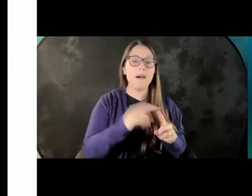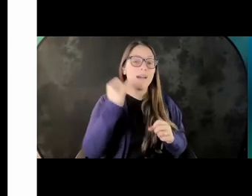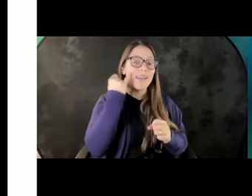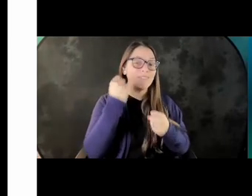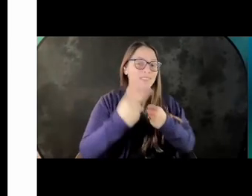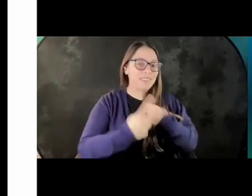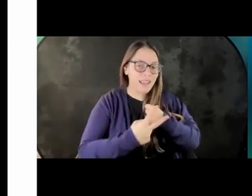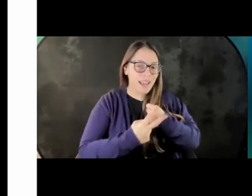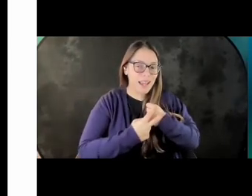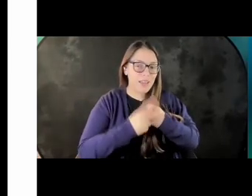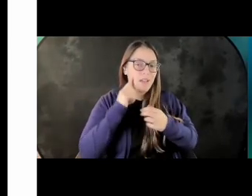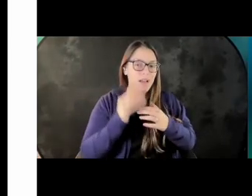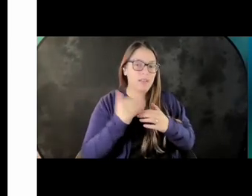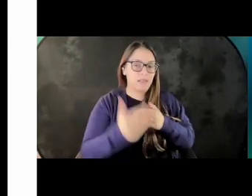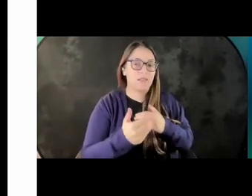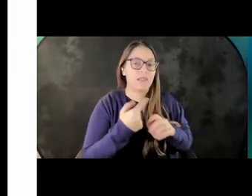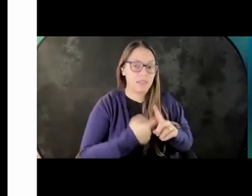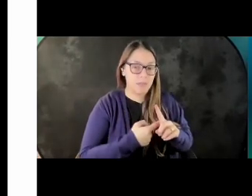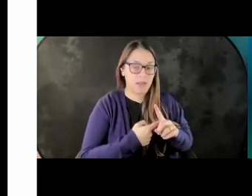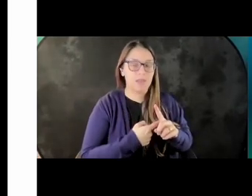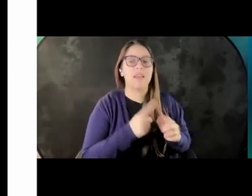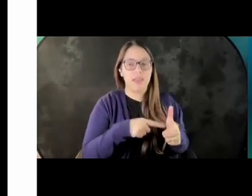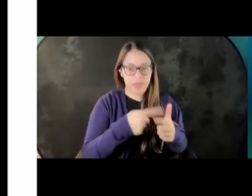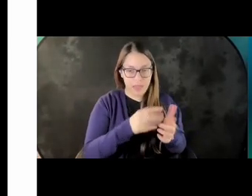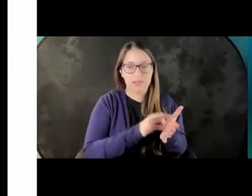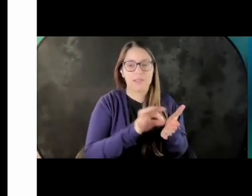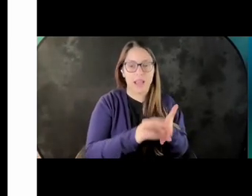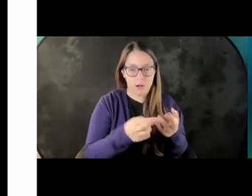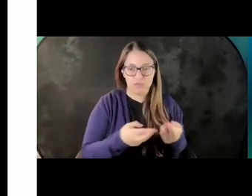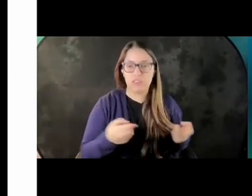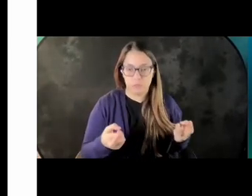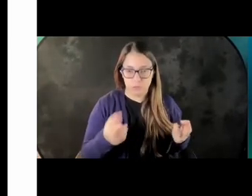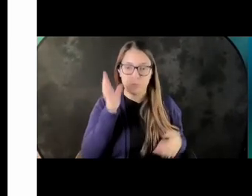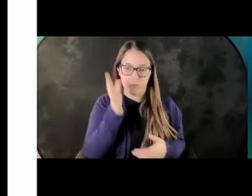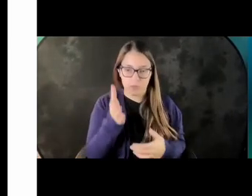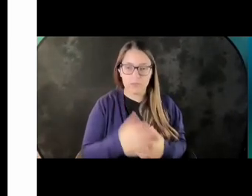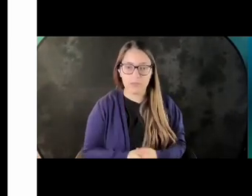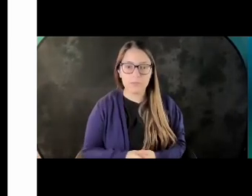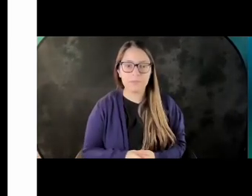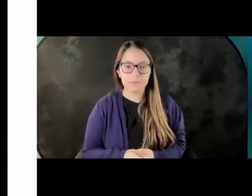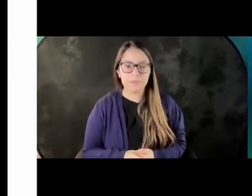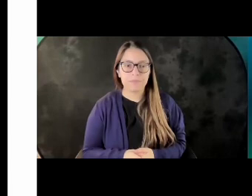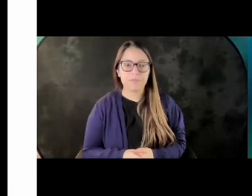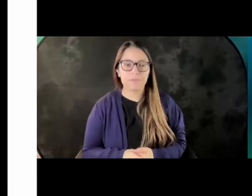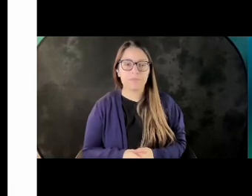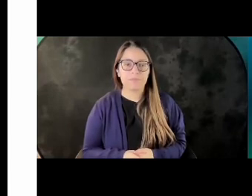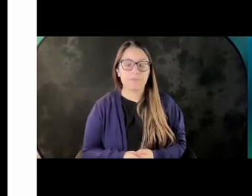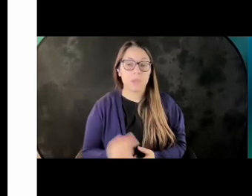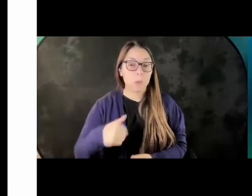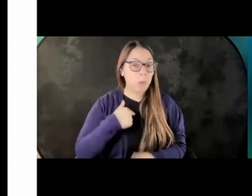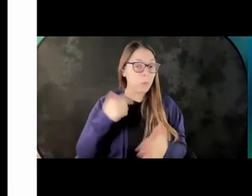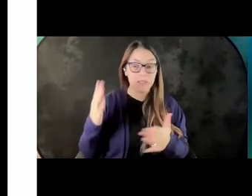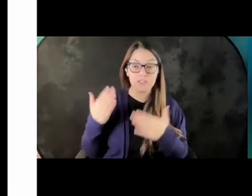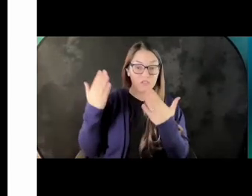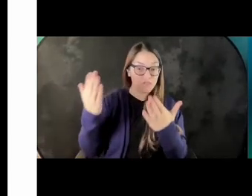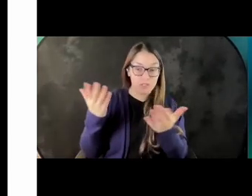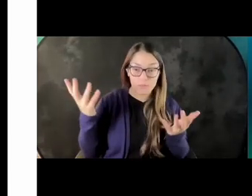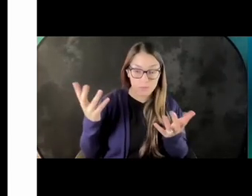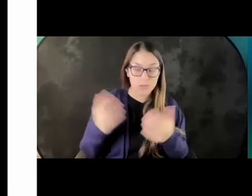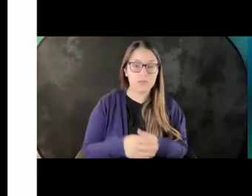next month, the funds are a countable resource. And our tip is a person who relies